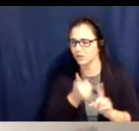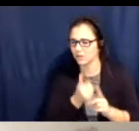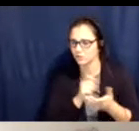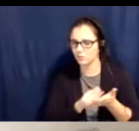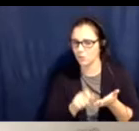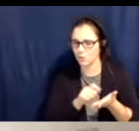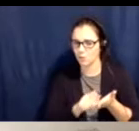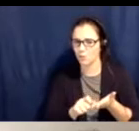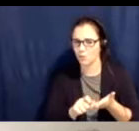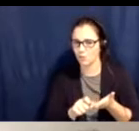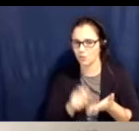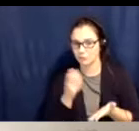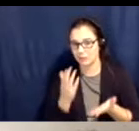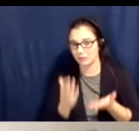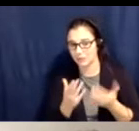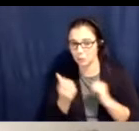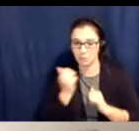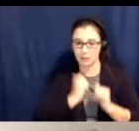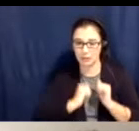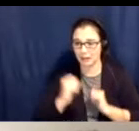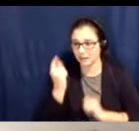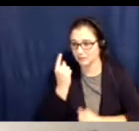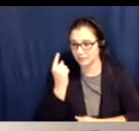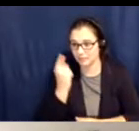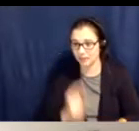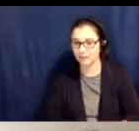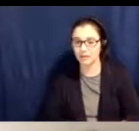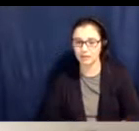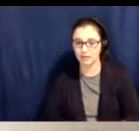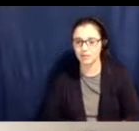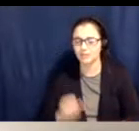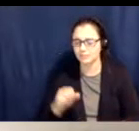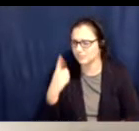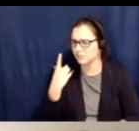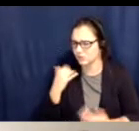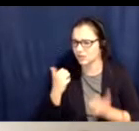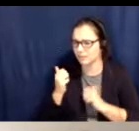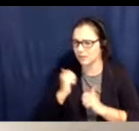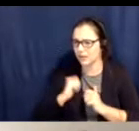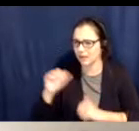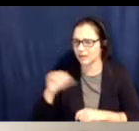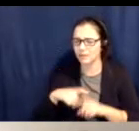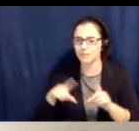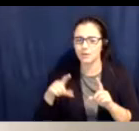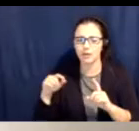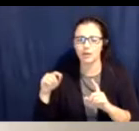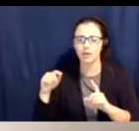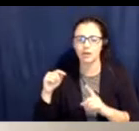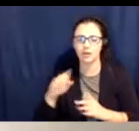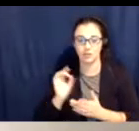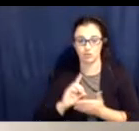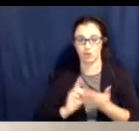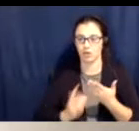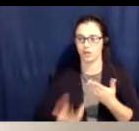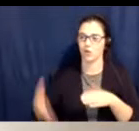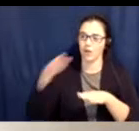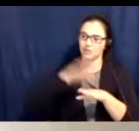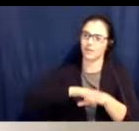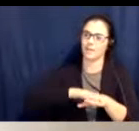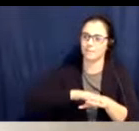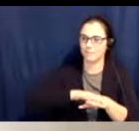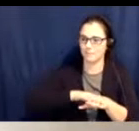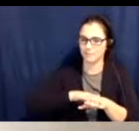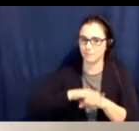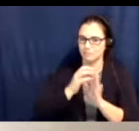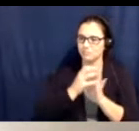from the looks of it, or a play or something. Yeah, it looks like that. But even this drawing on top of that script